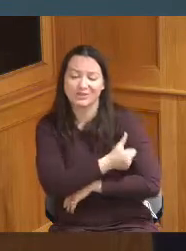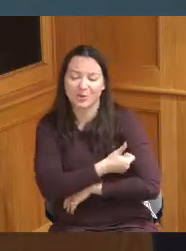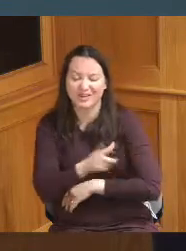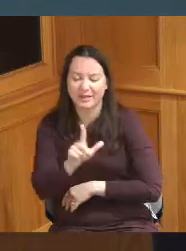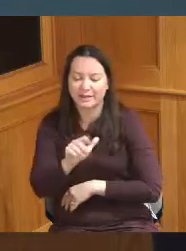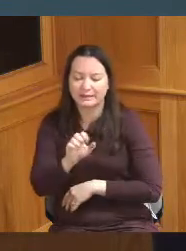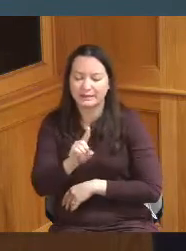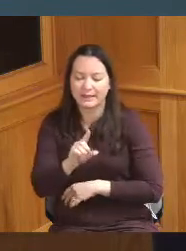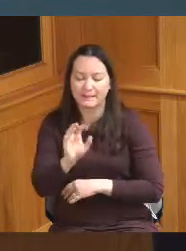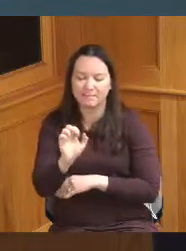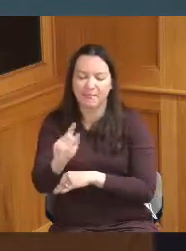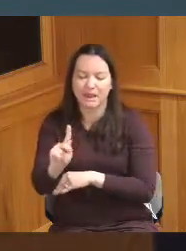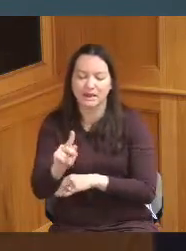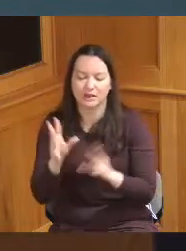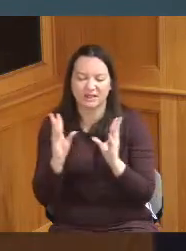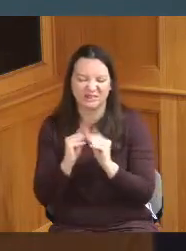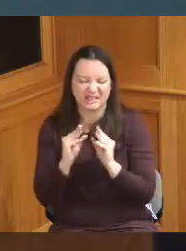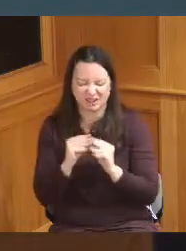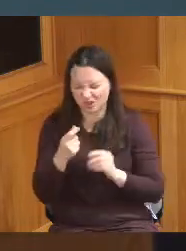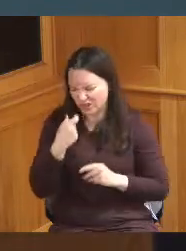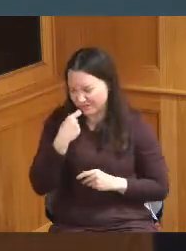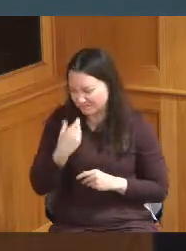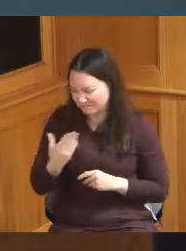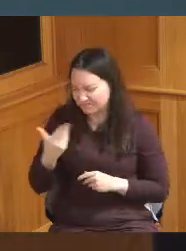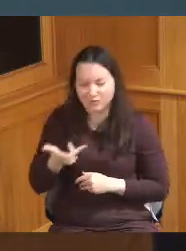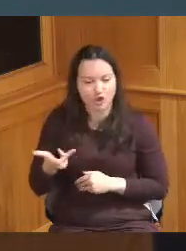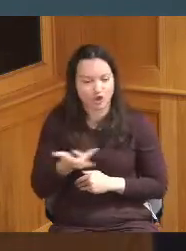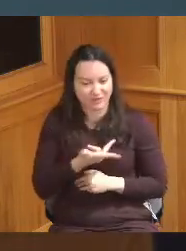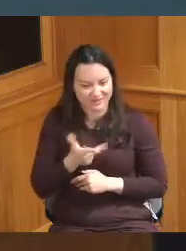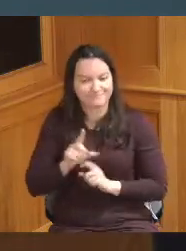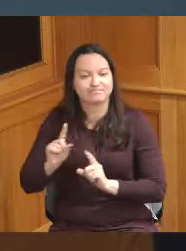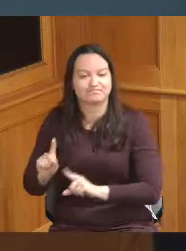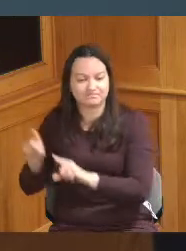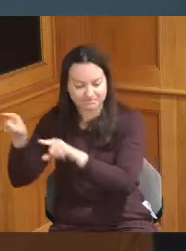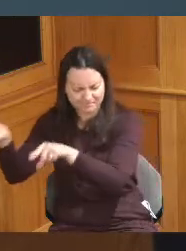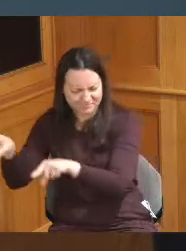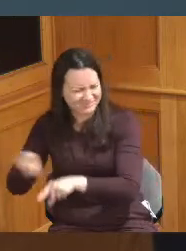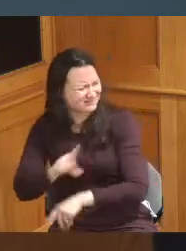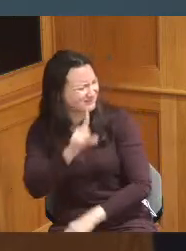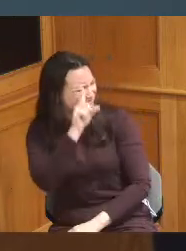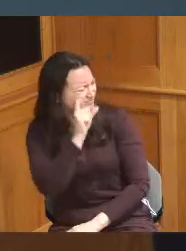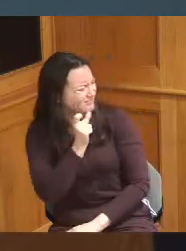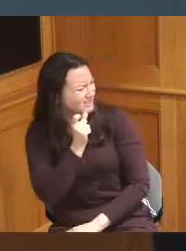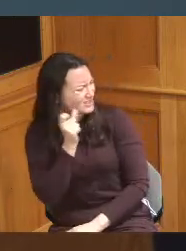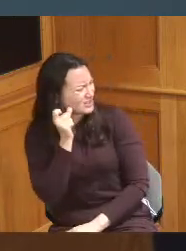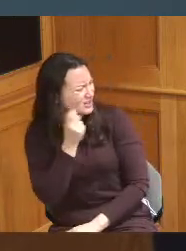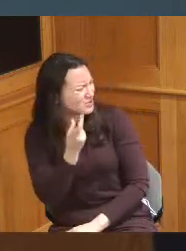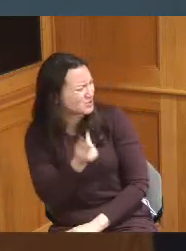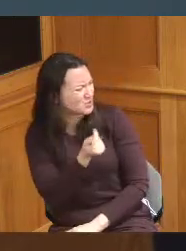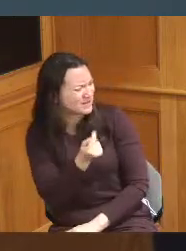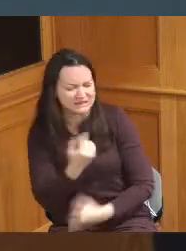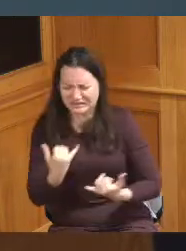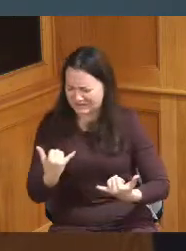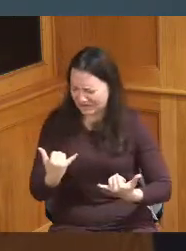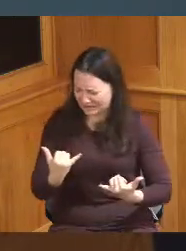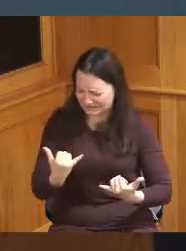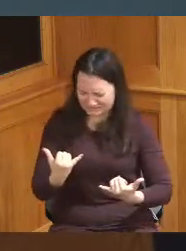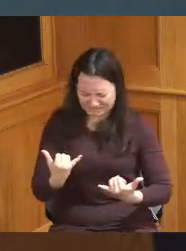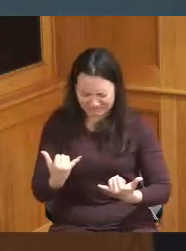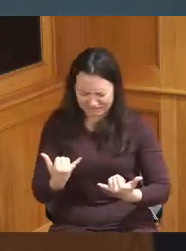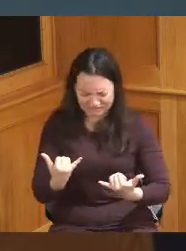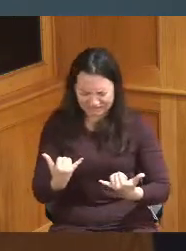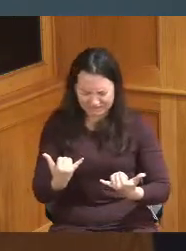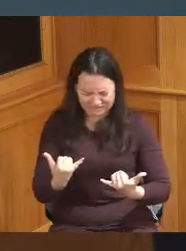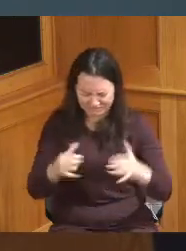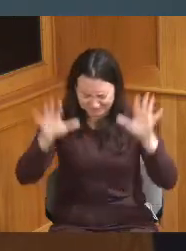had a land bank meeting, that's another thing that we did, all three of us, I think yesterday or Tuesday, I can't remember what day, all my days are running